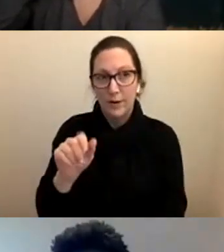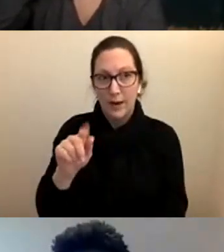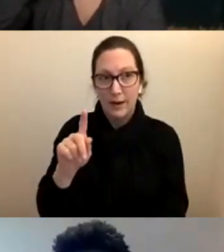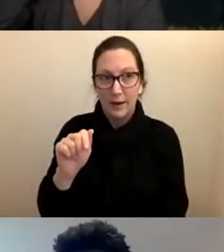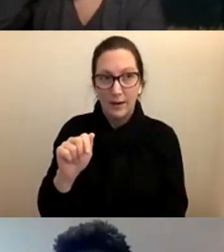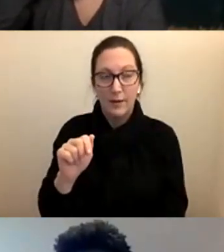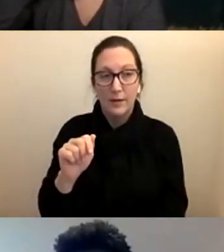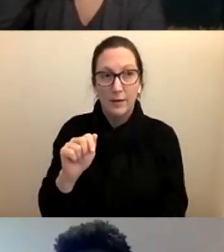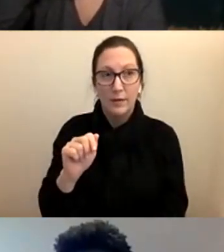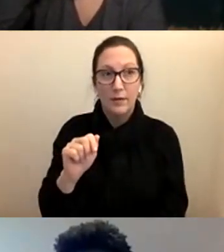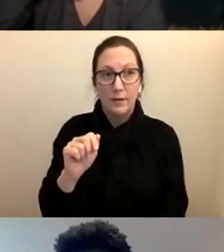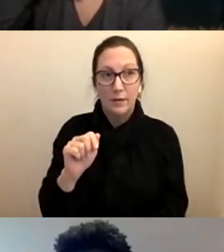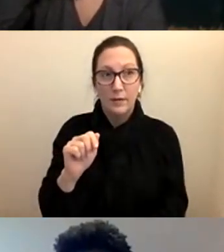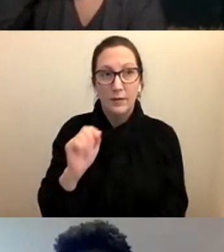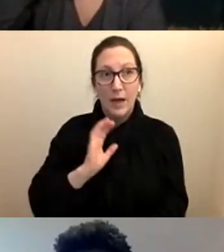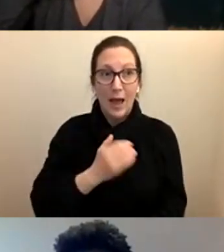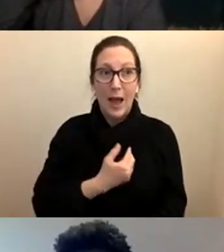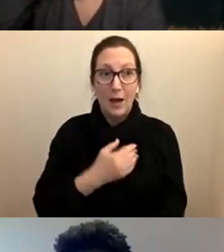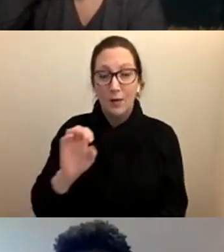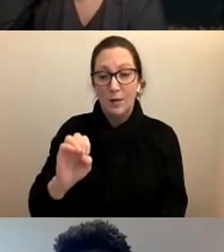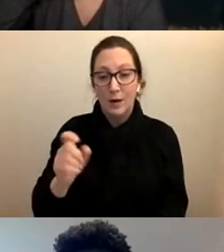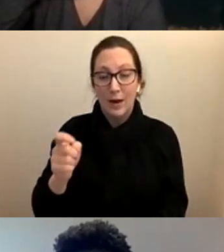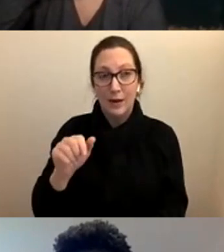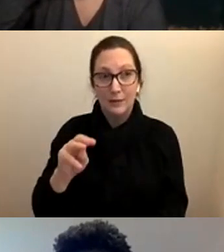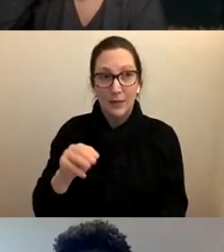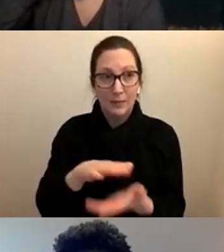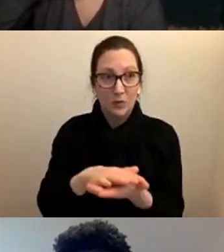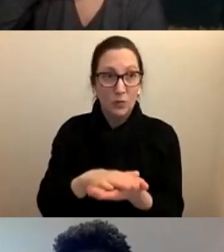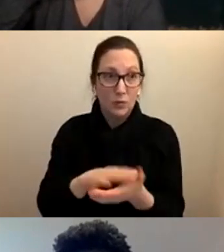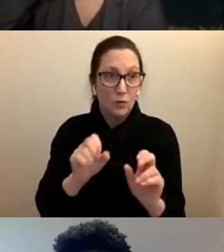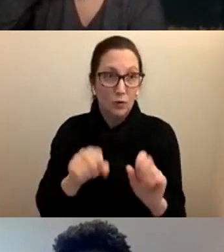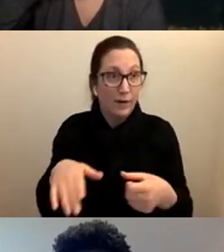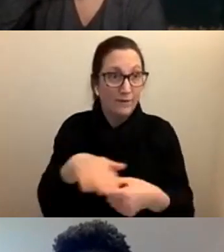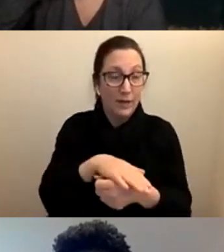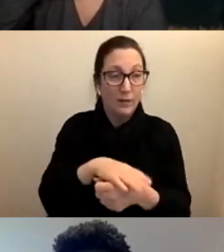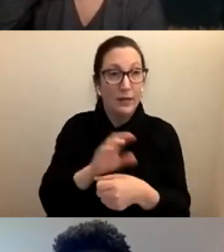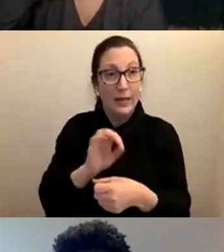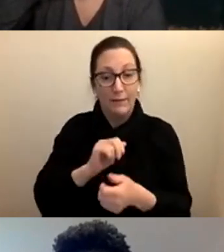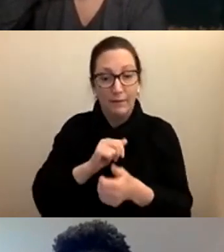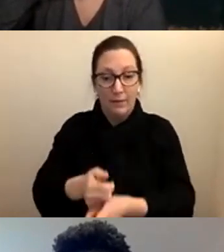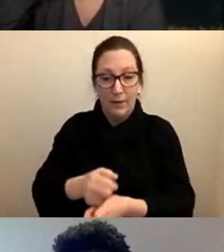be potentially filled if you're saying top based on GPA, until we have an